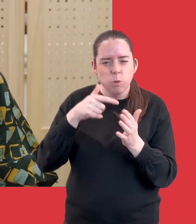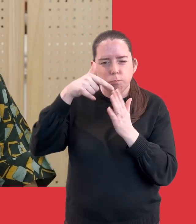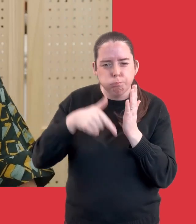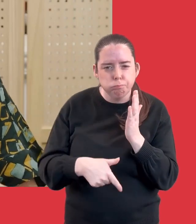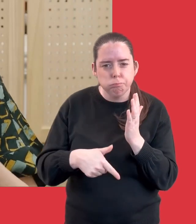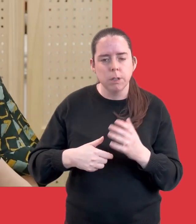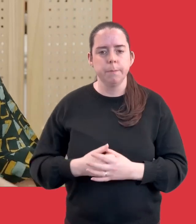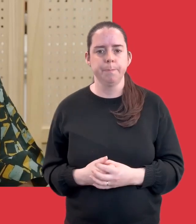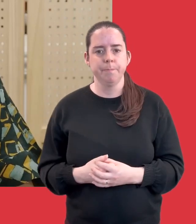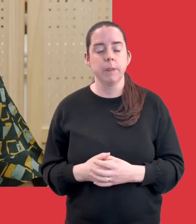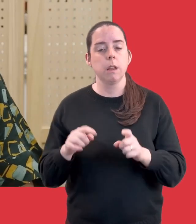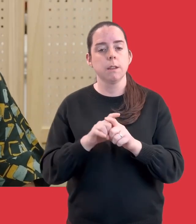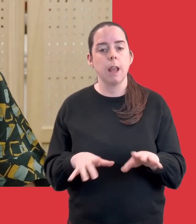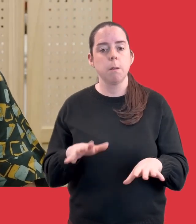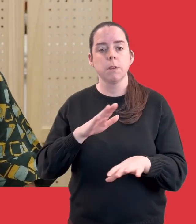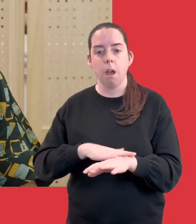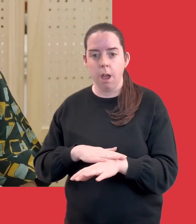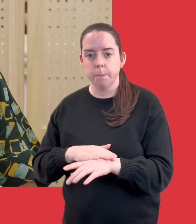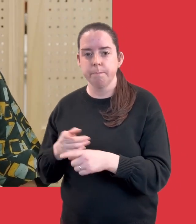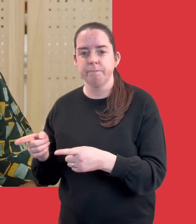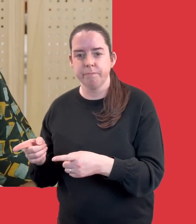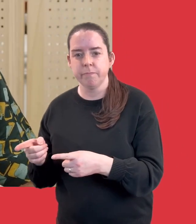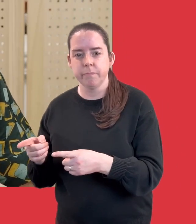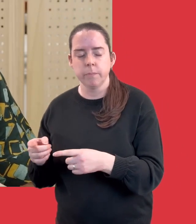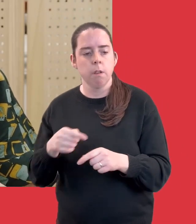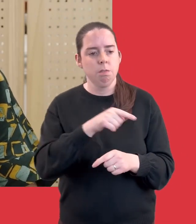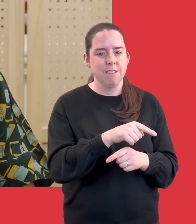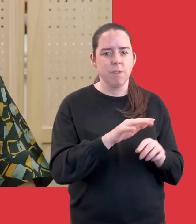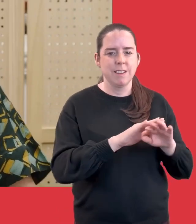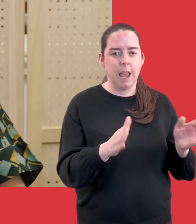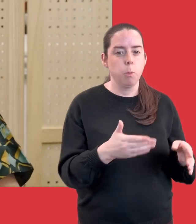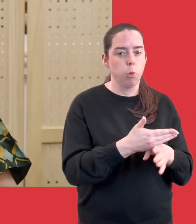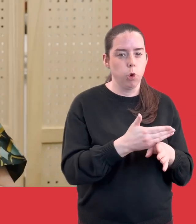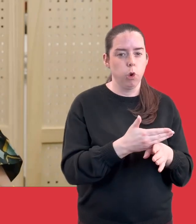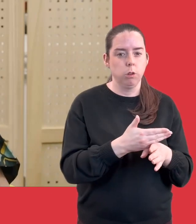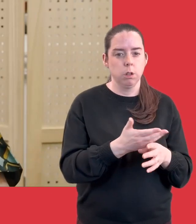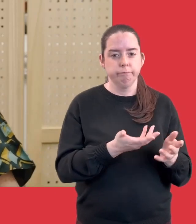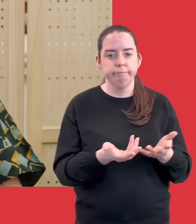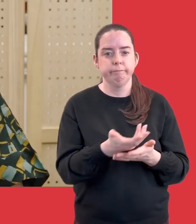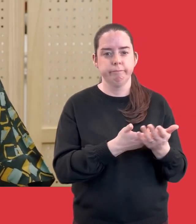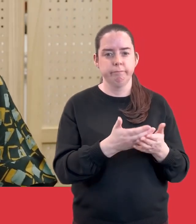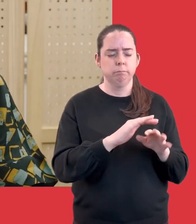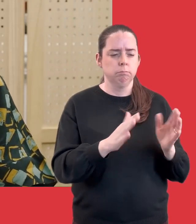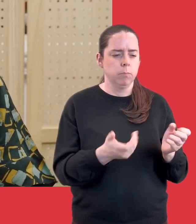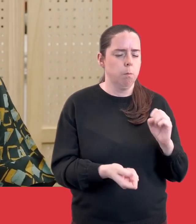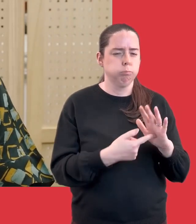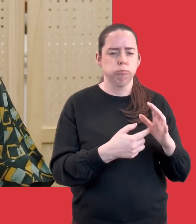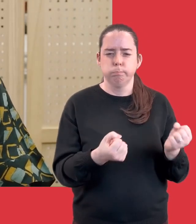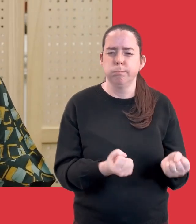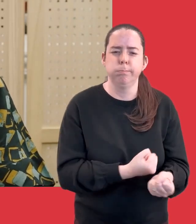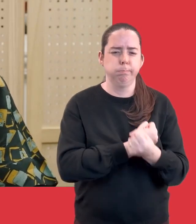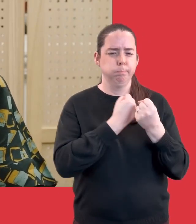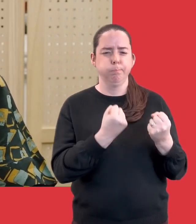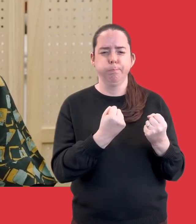script. Alongside that, so we would call that table work, really. And table work is important and